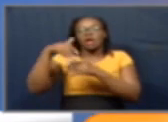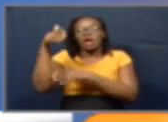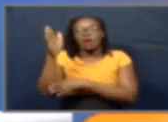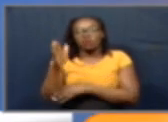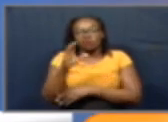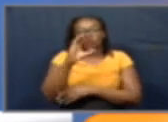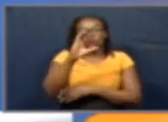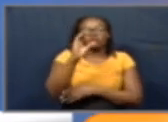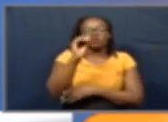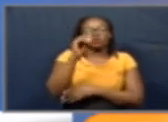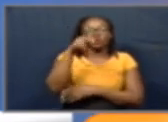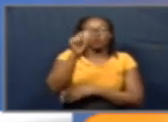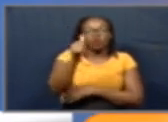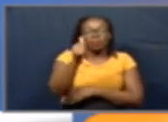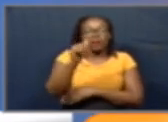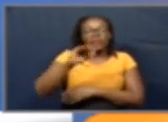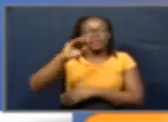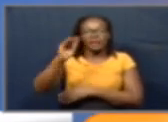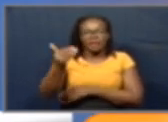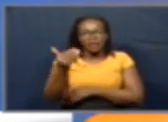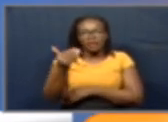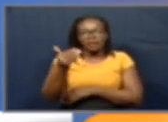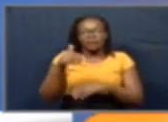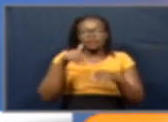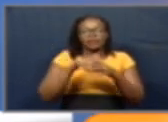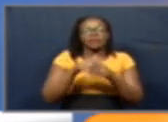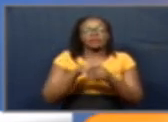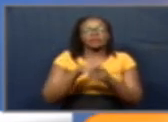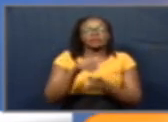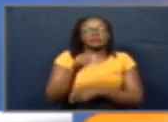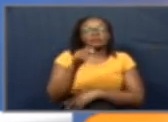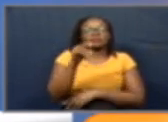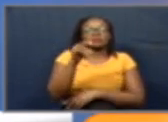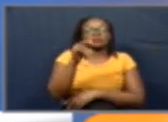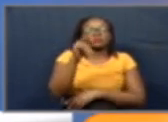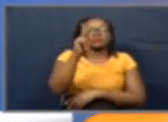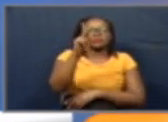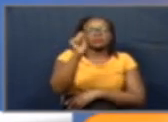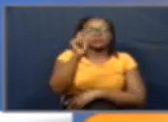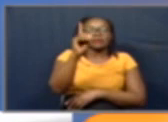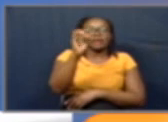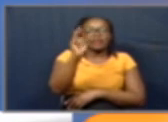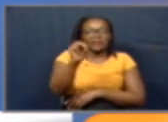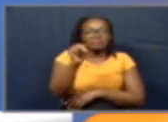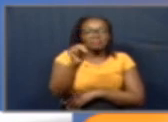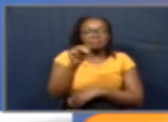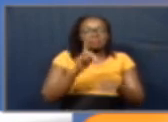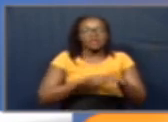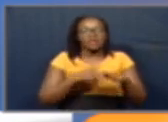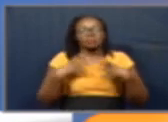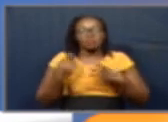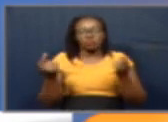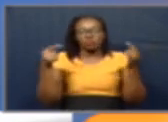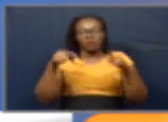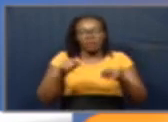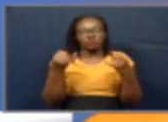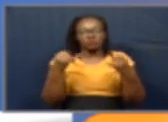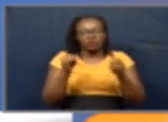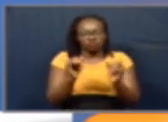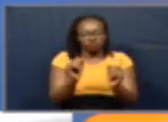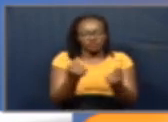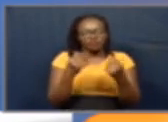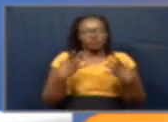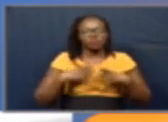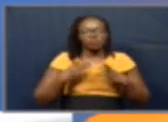Kadeem location yatika sub-county when the walls came tumbling down efforts to rescue the miners whose identities have not